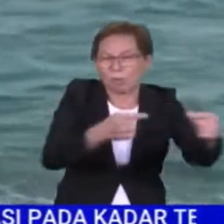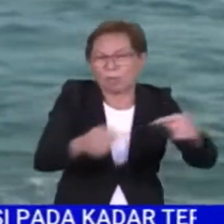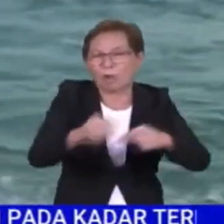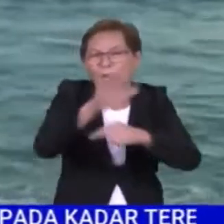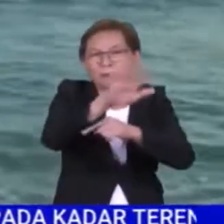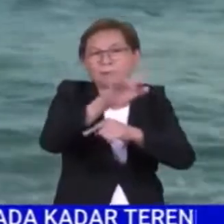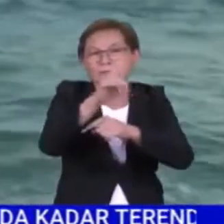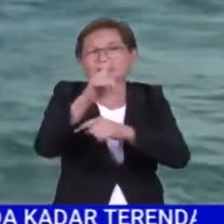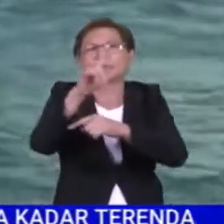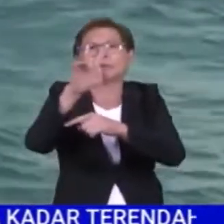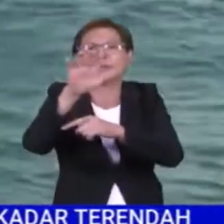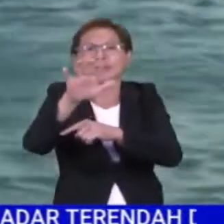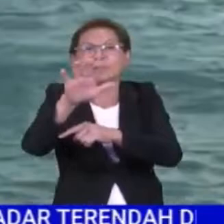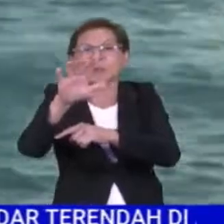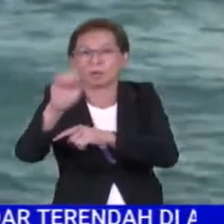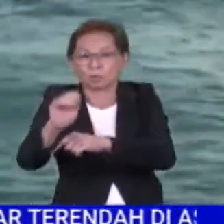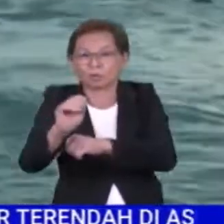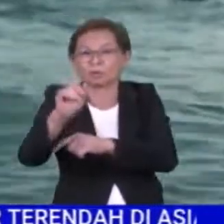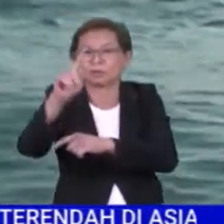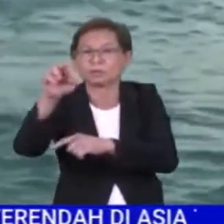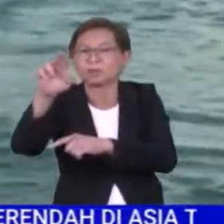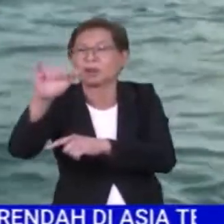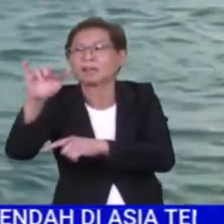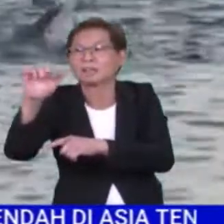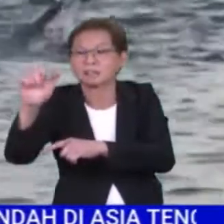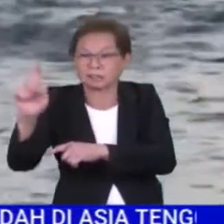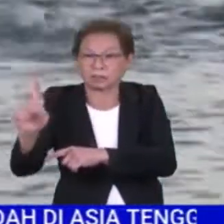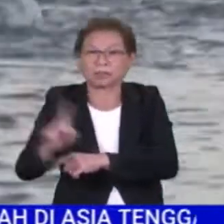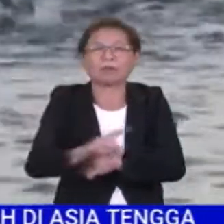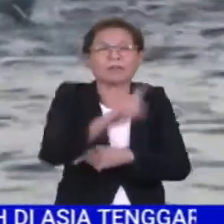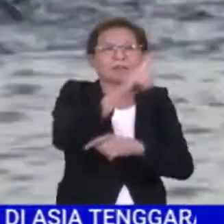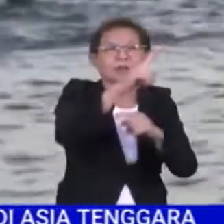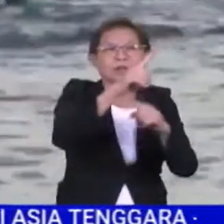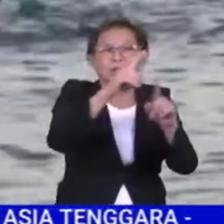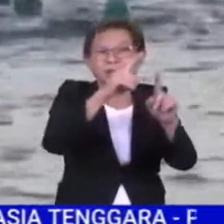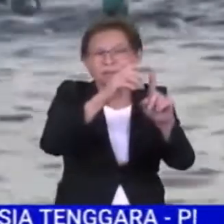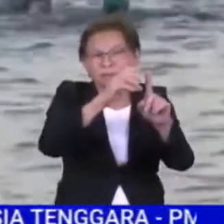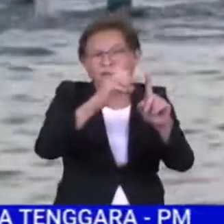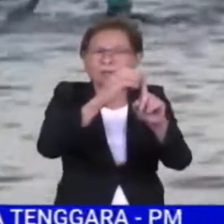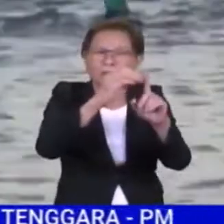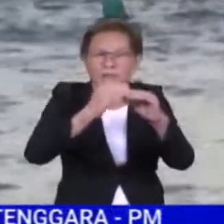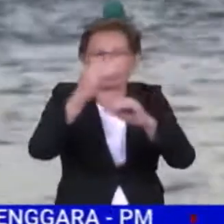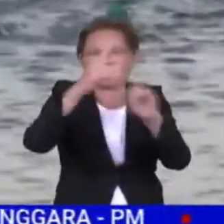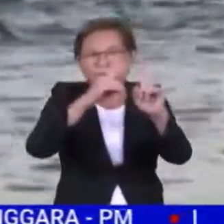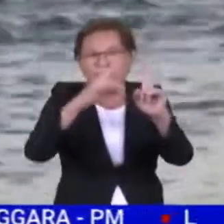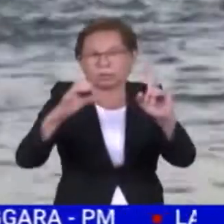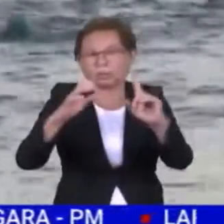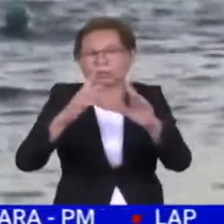5150 triathlon dan 108 atlet bagi acara sprint hari ini.